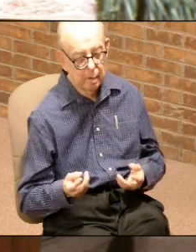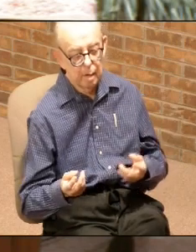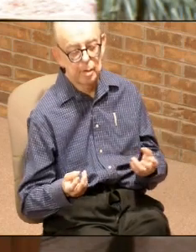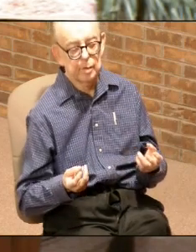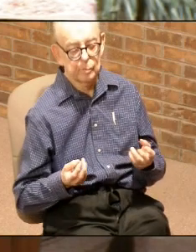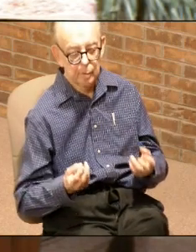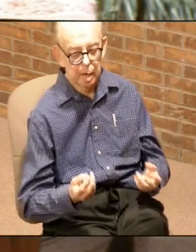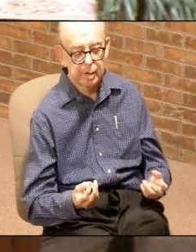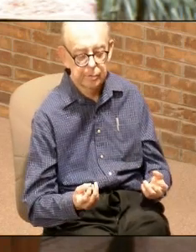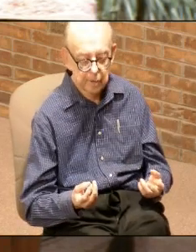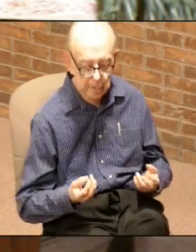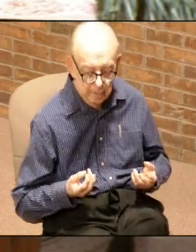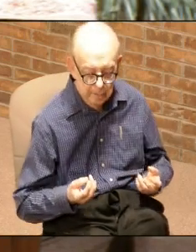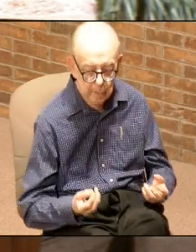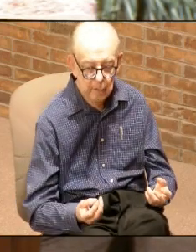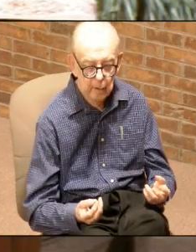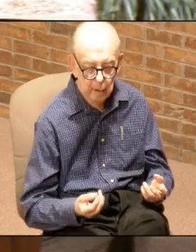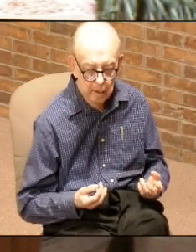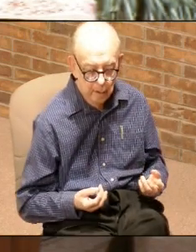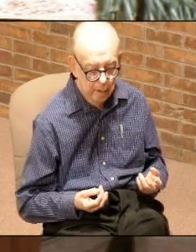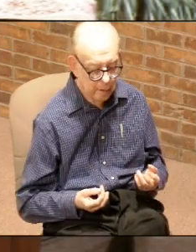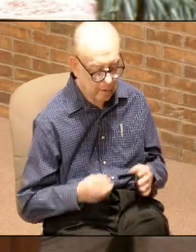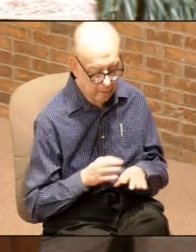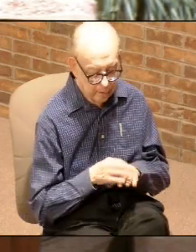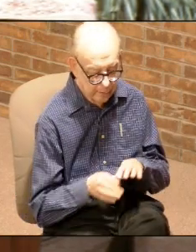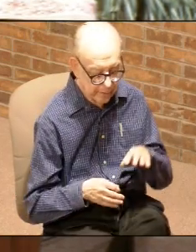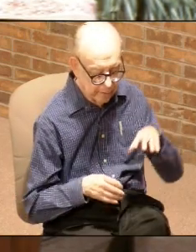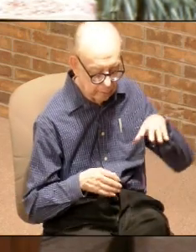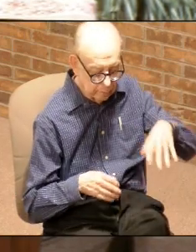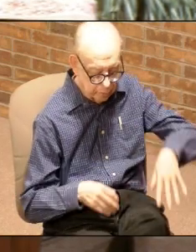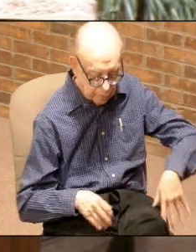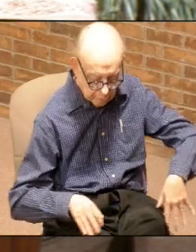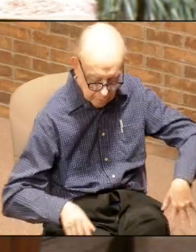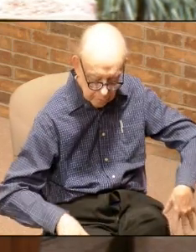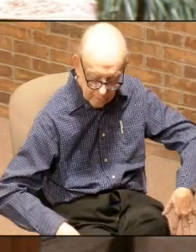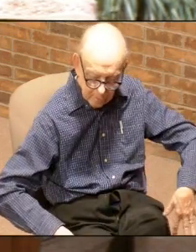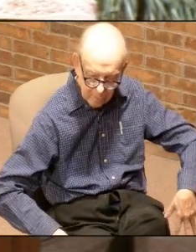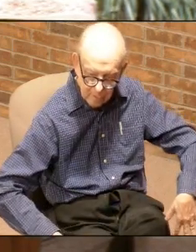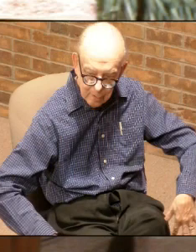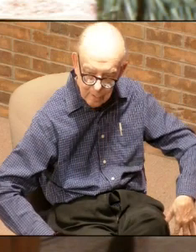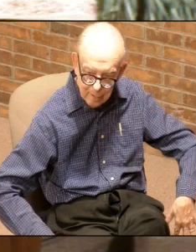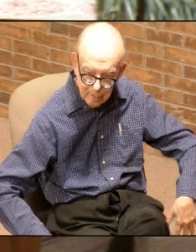this chair, her feet are dangling.